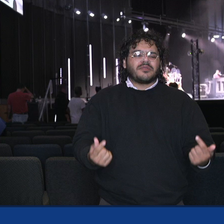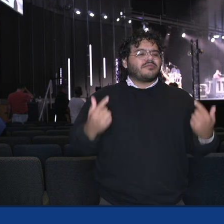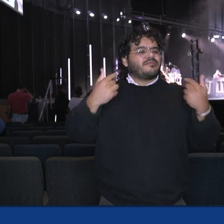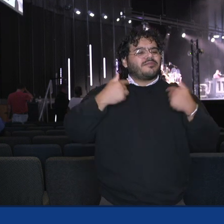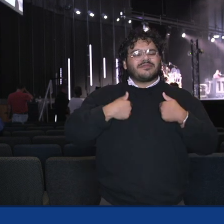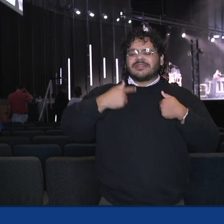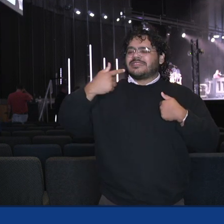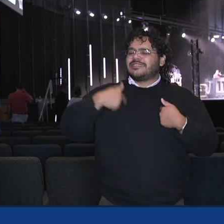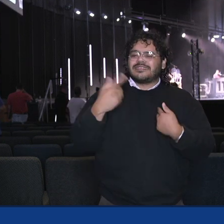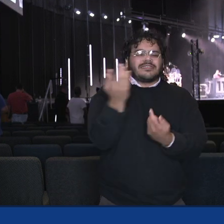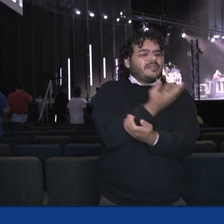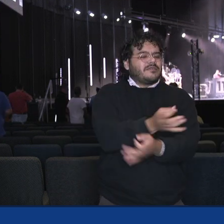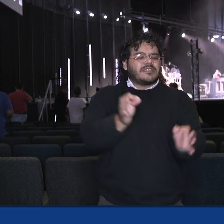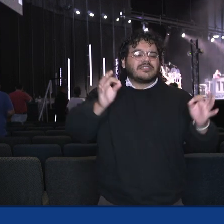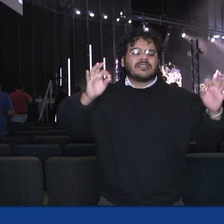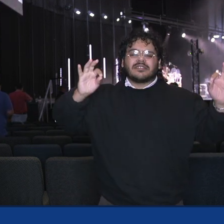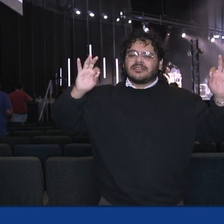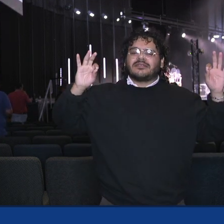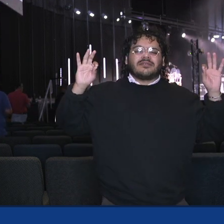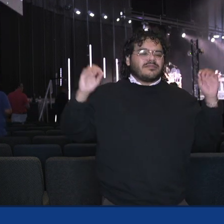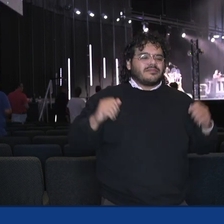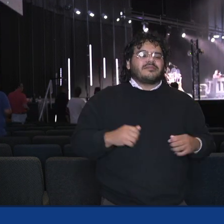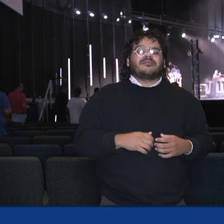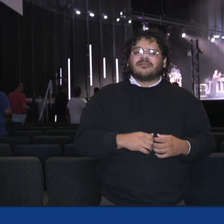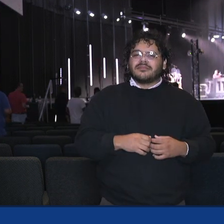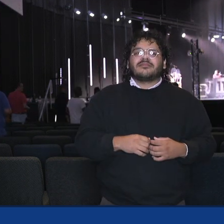I am free.